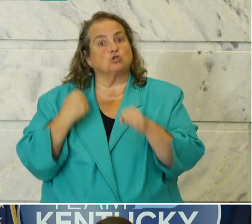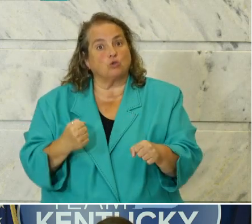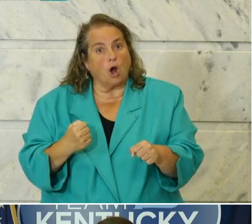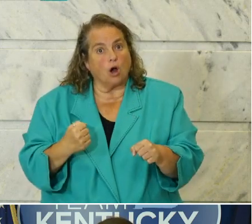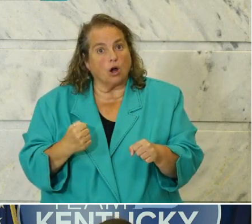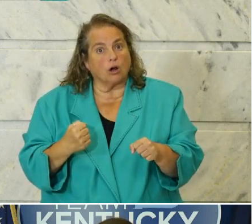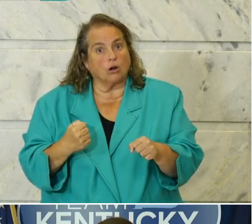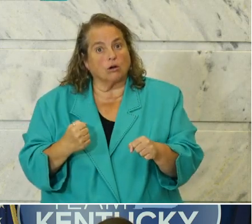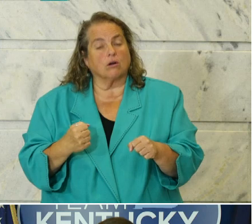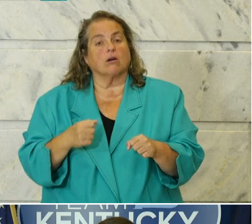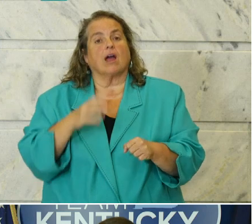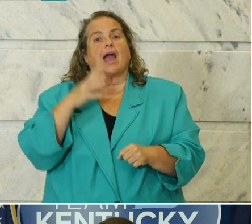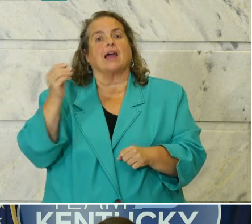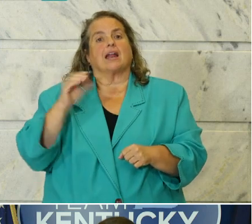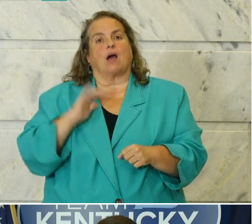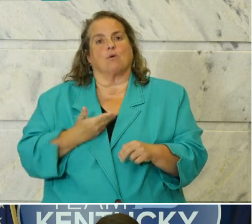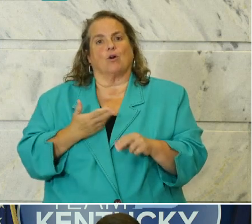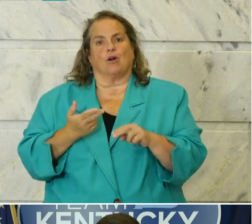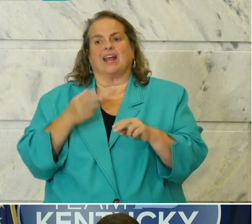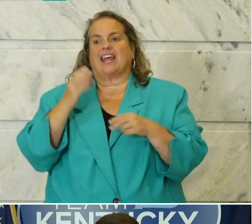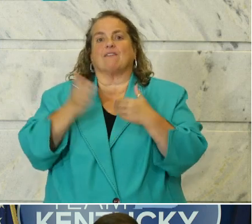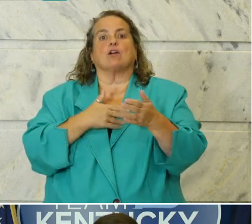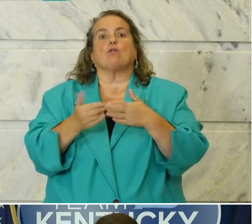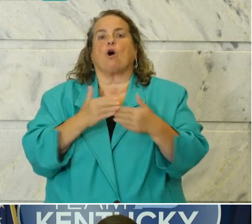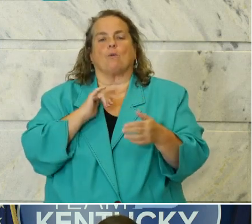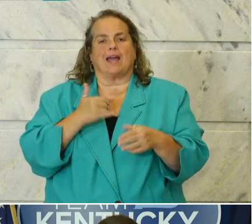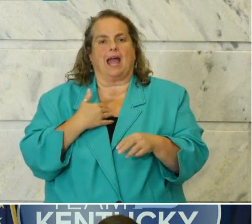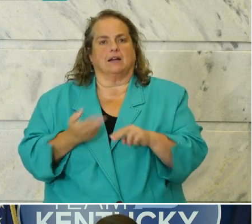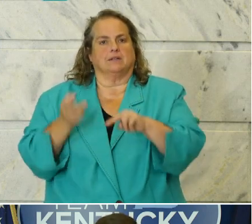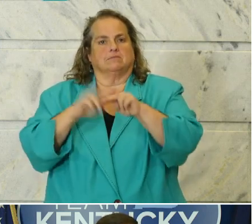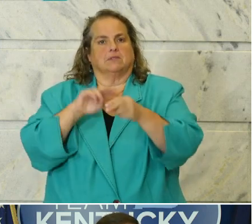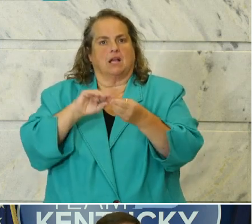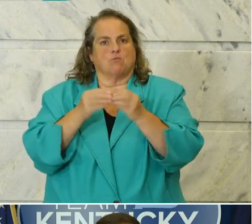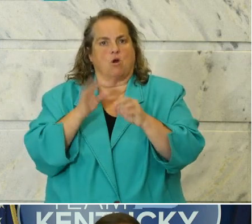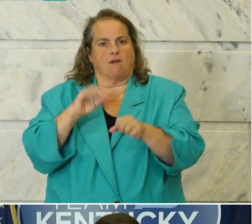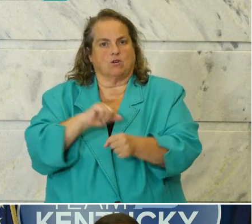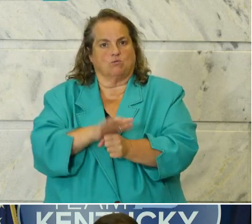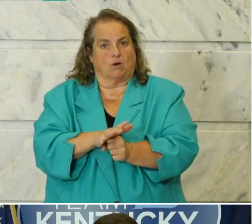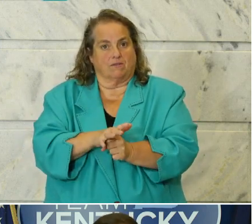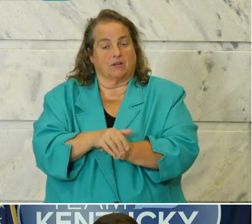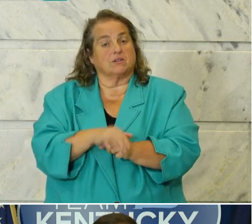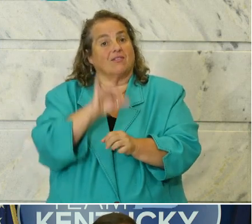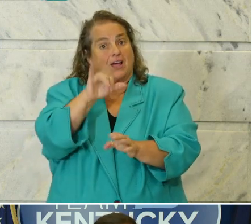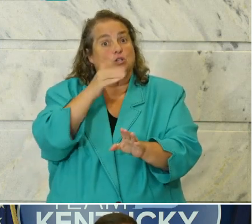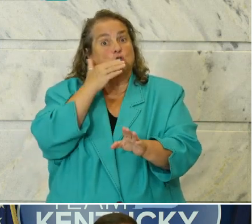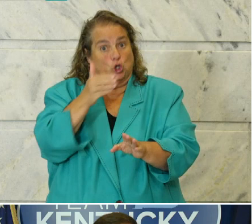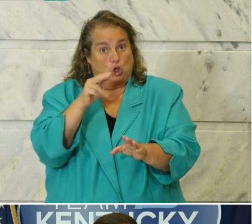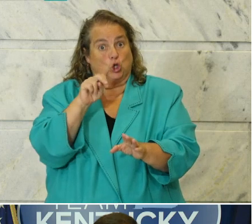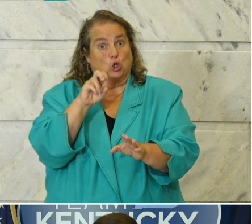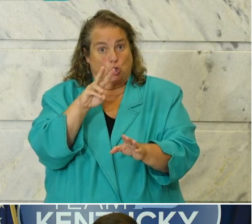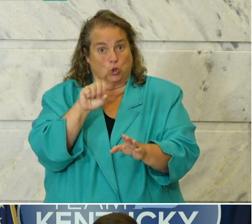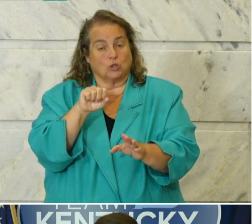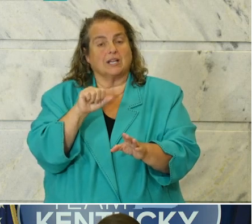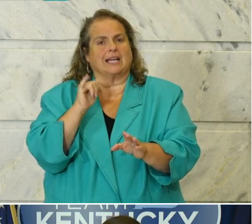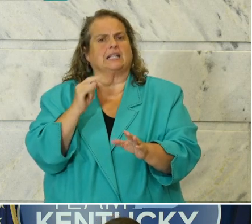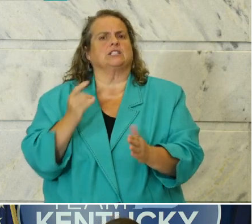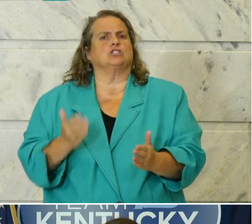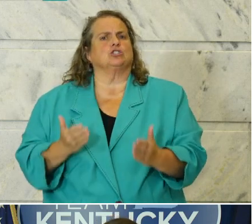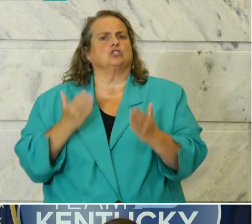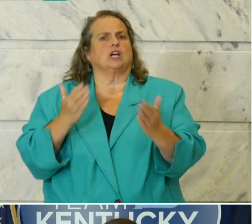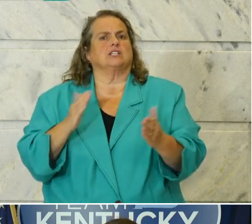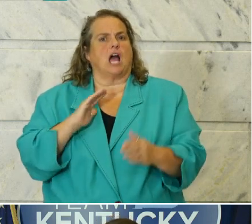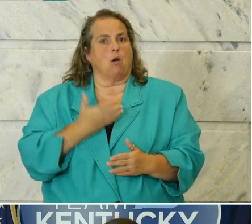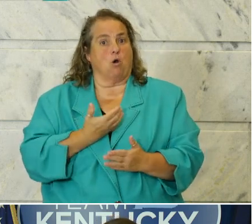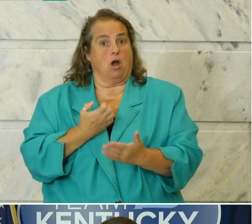spending arising from the coronavirus. Now, that's really good news. It suggests that our economy is still